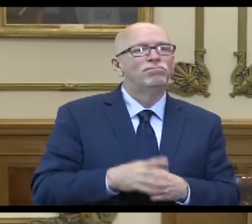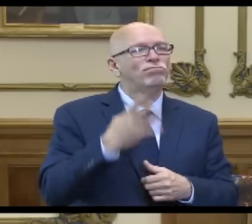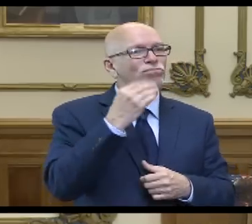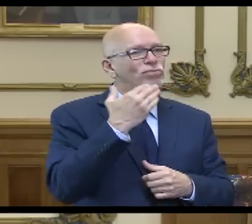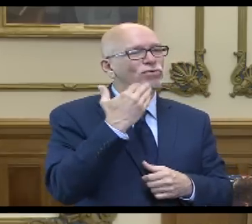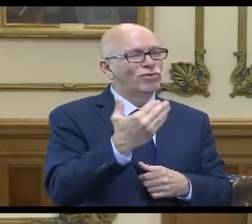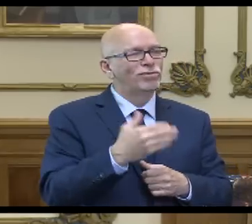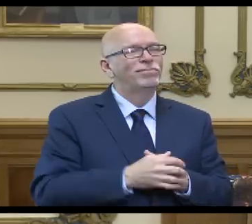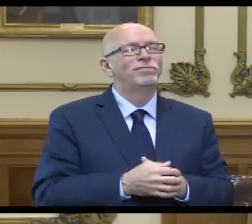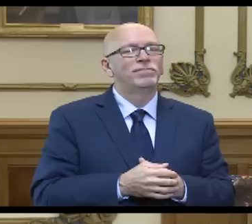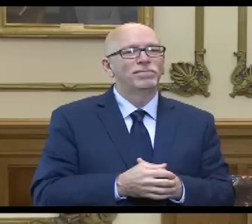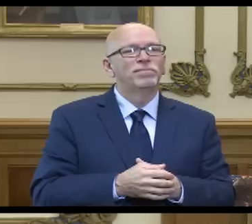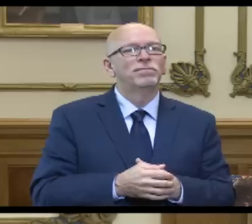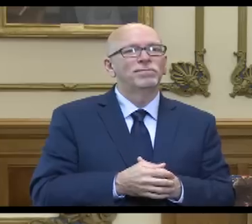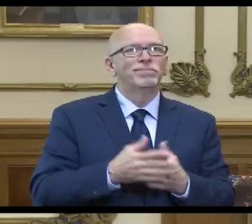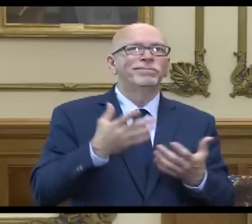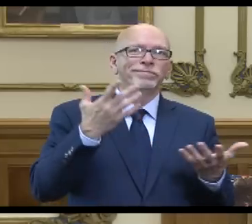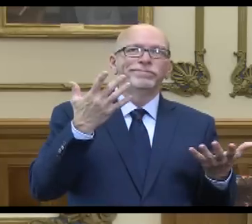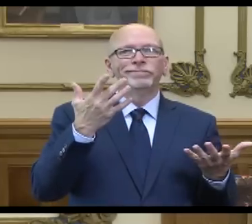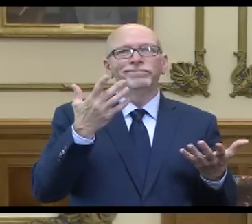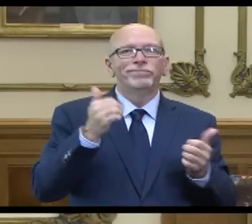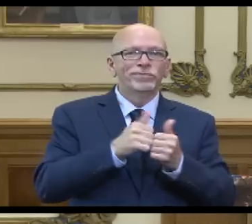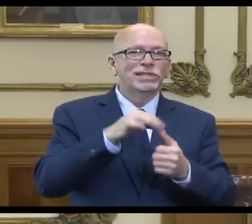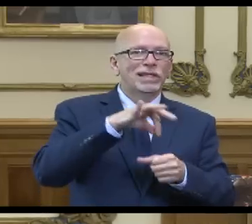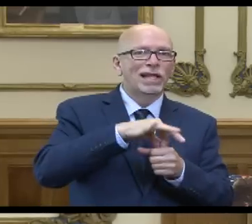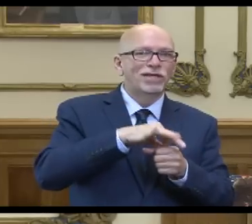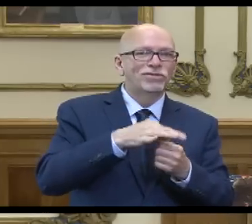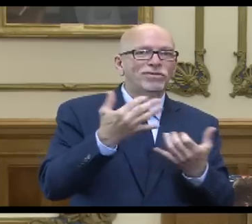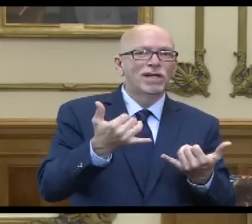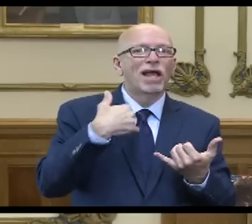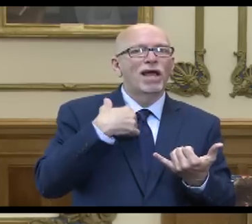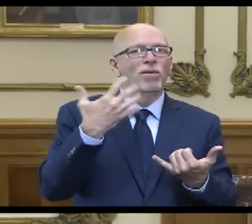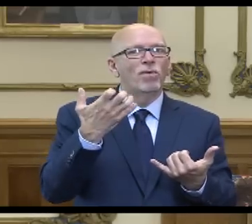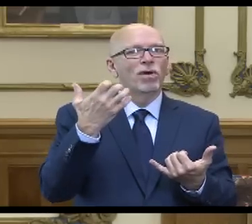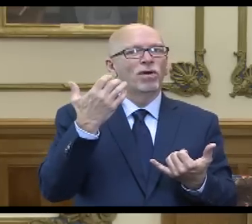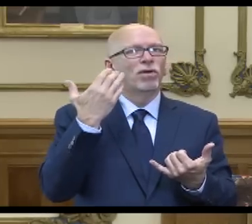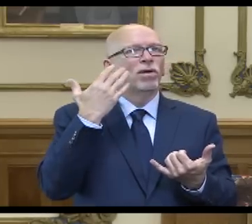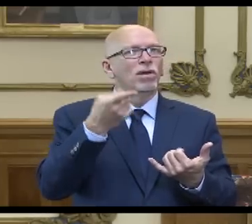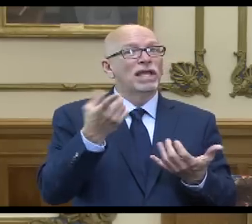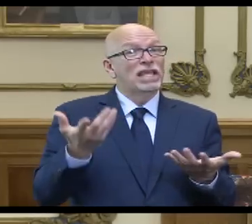good. Considering we had the election today, I wanted to ask,